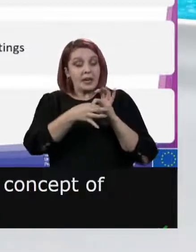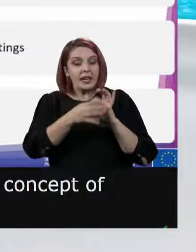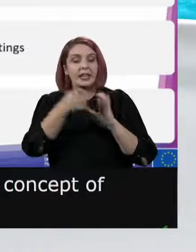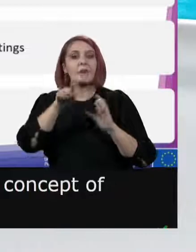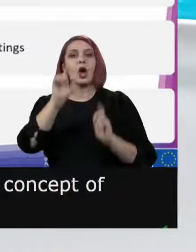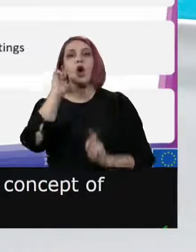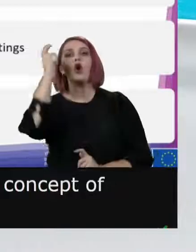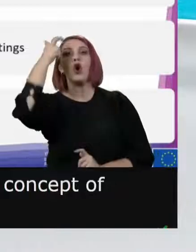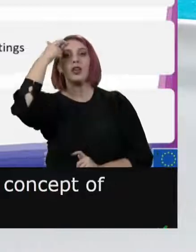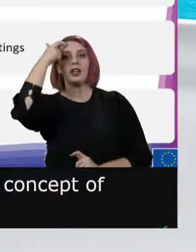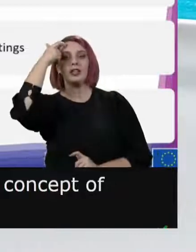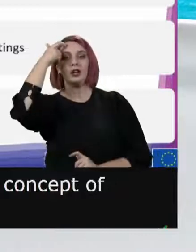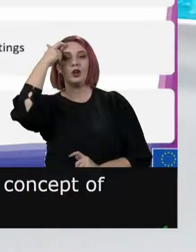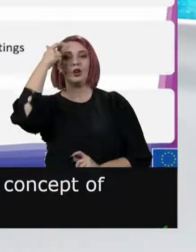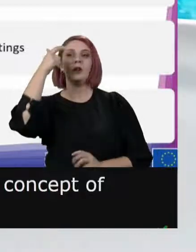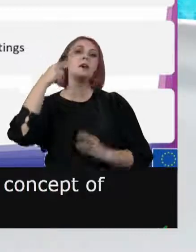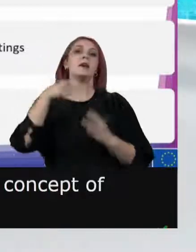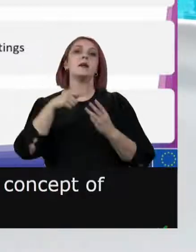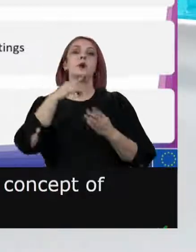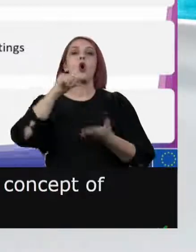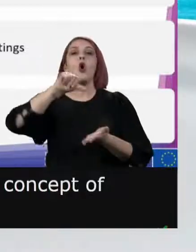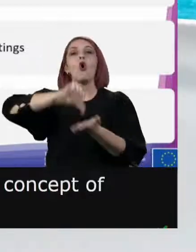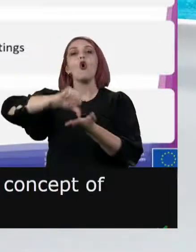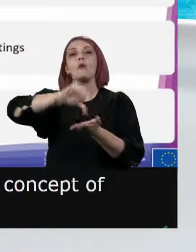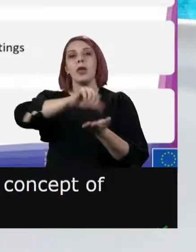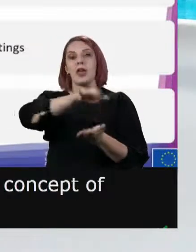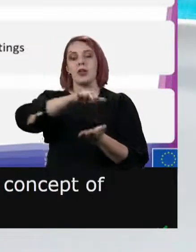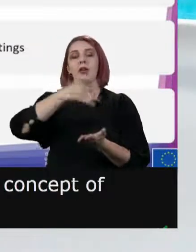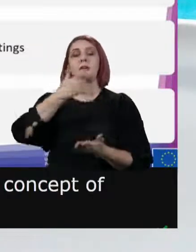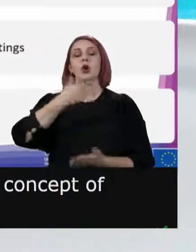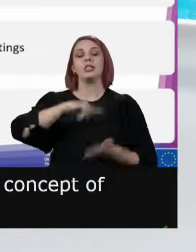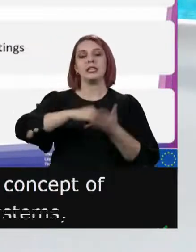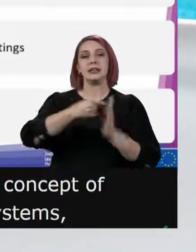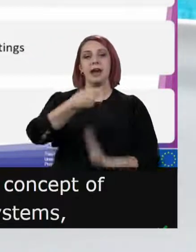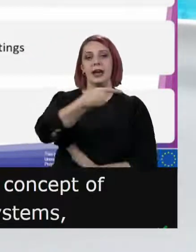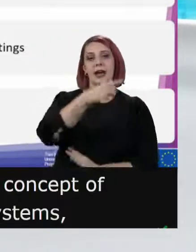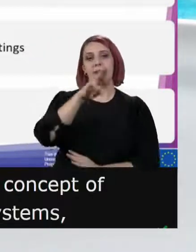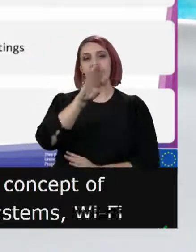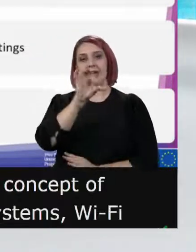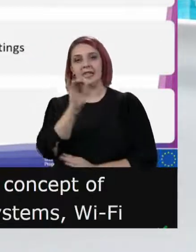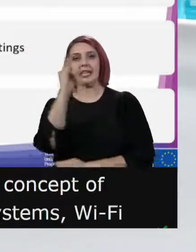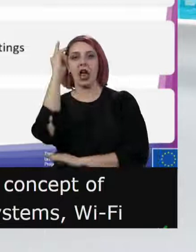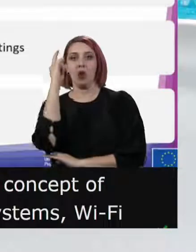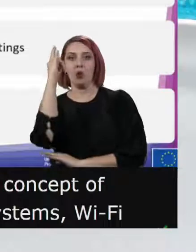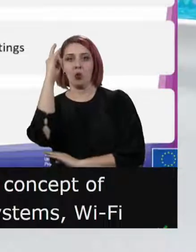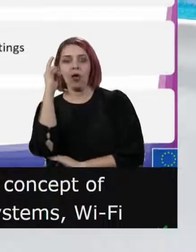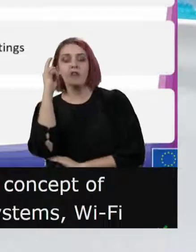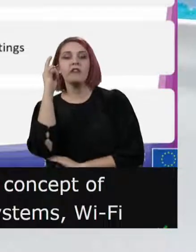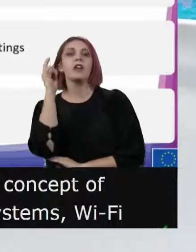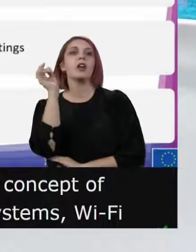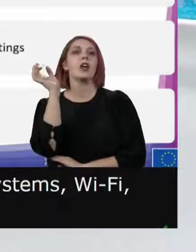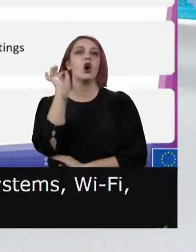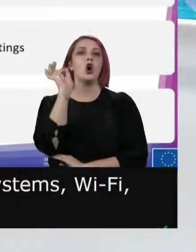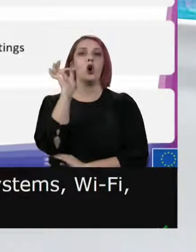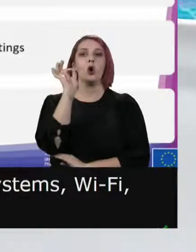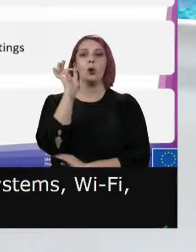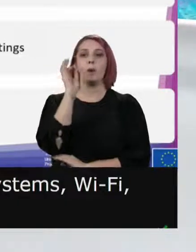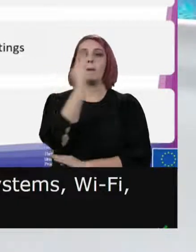include GPS systems, Wi-Fi, beacons, particularly within the indoor